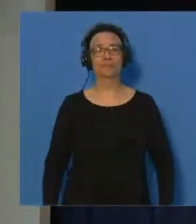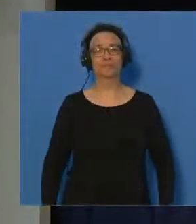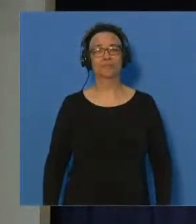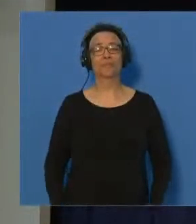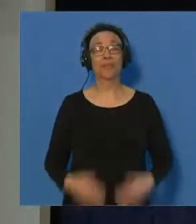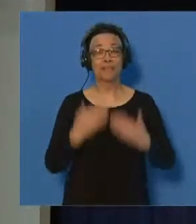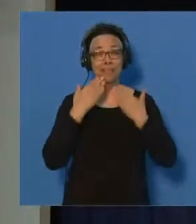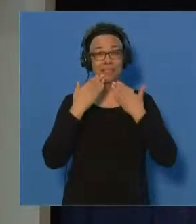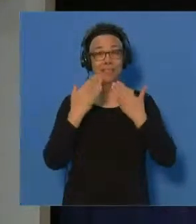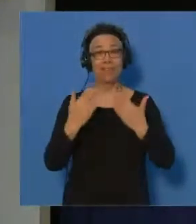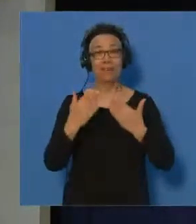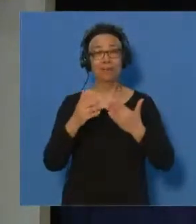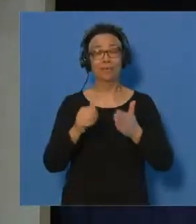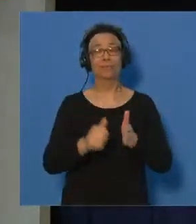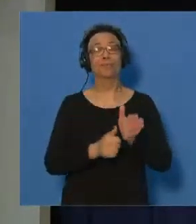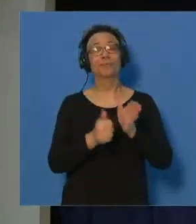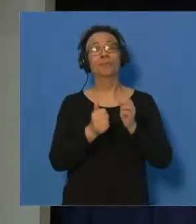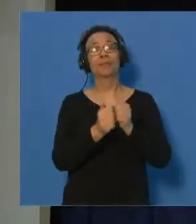Thank you, Attorney General.